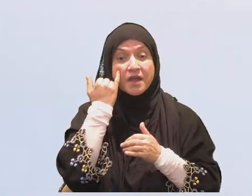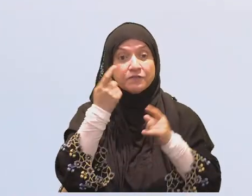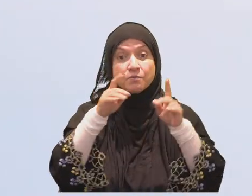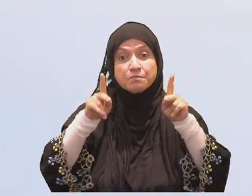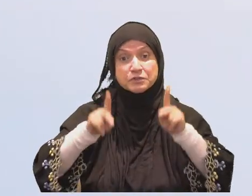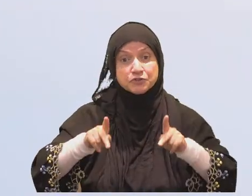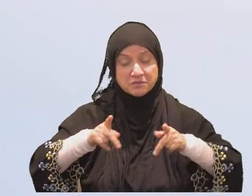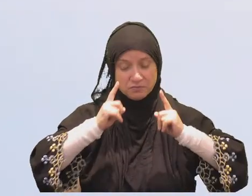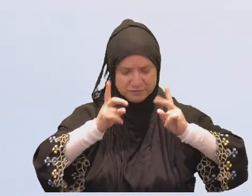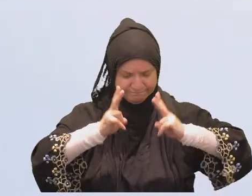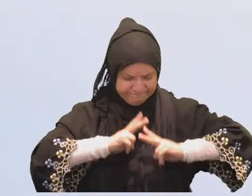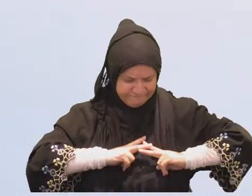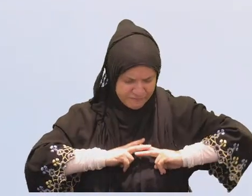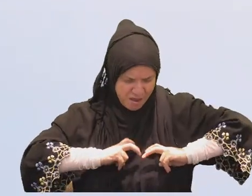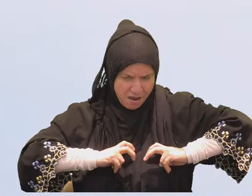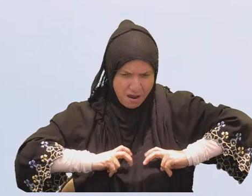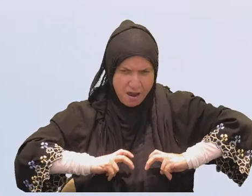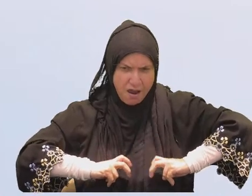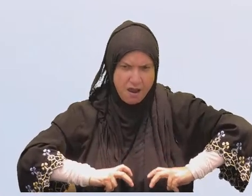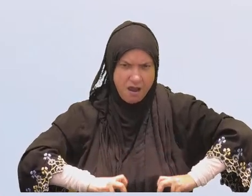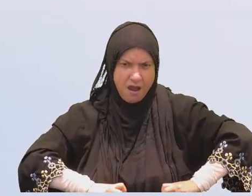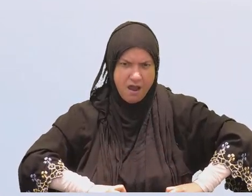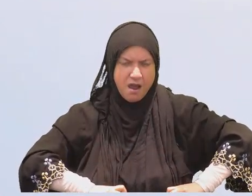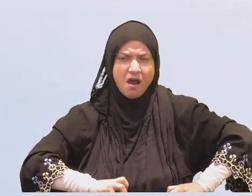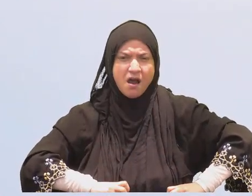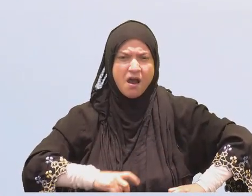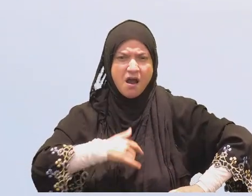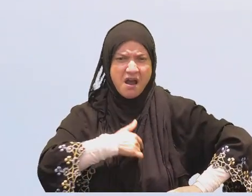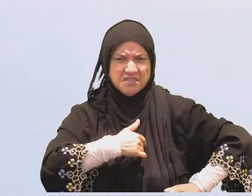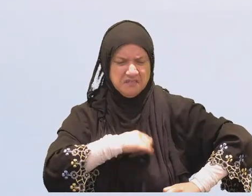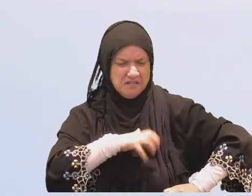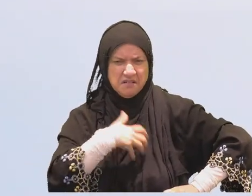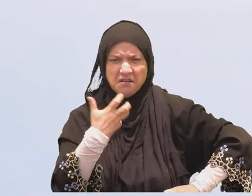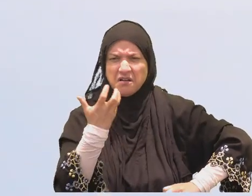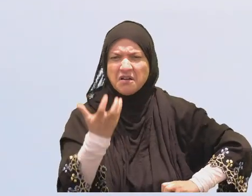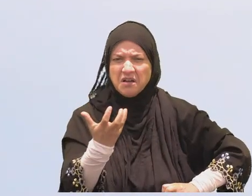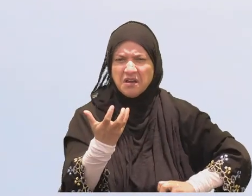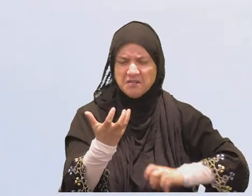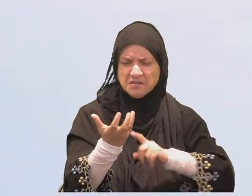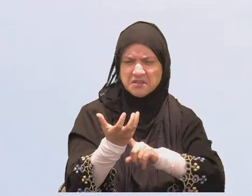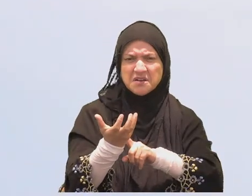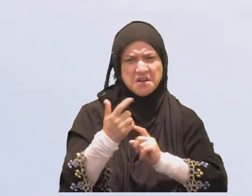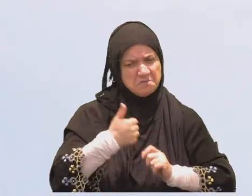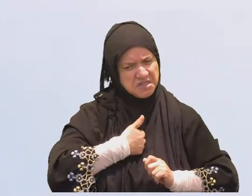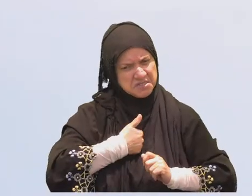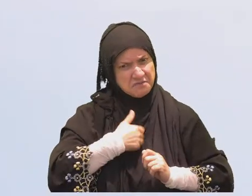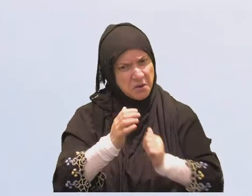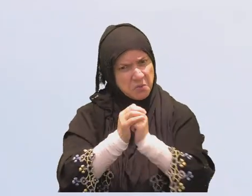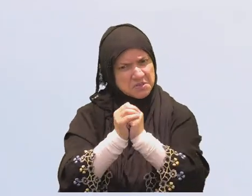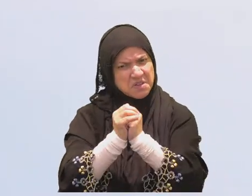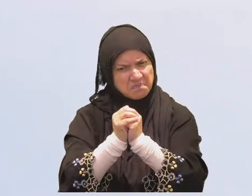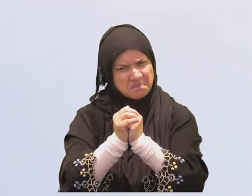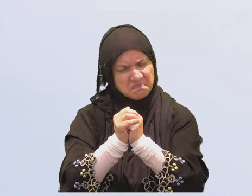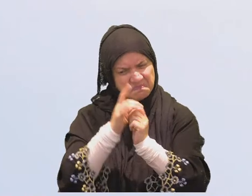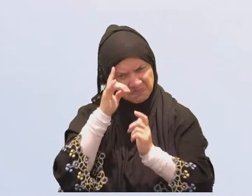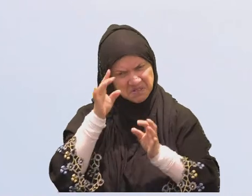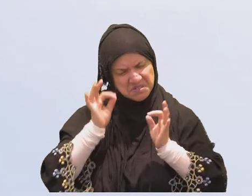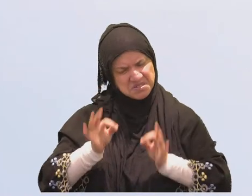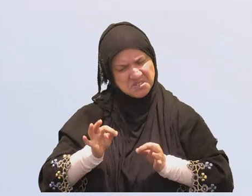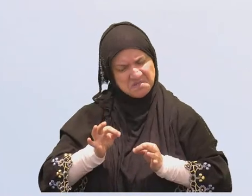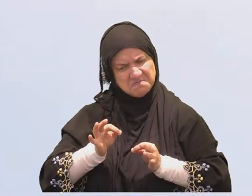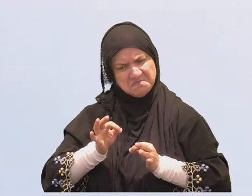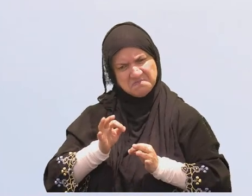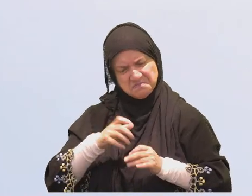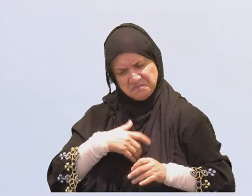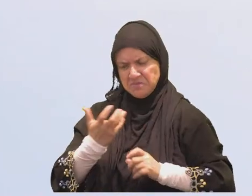enslavement. So we have all this individualism. But we have record